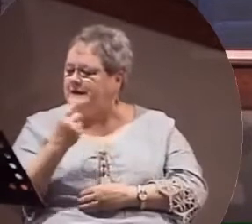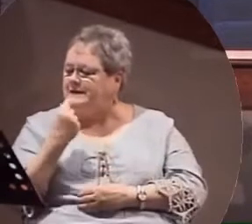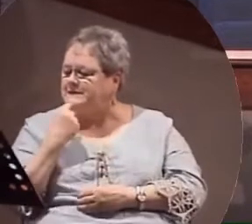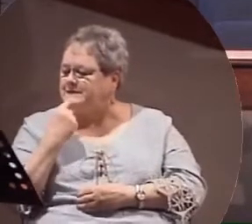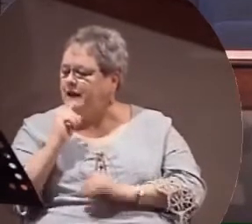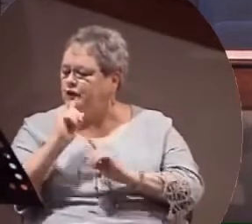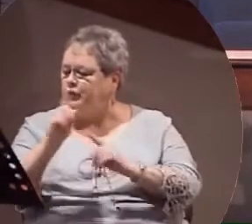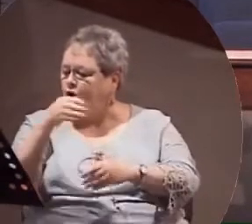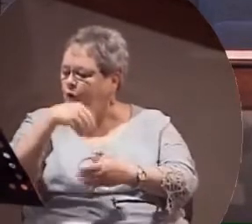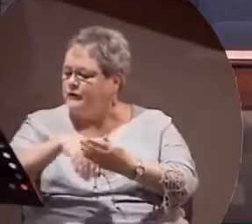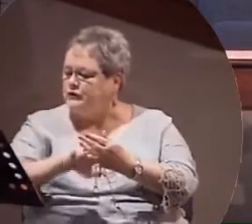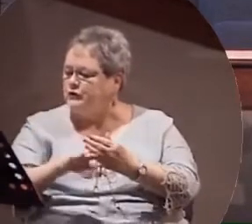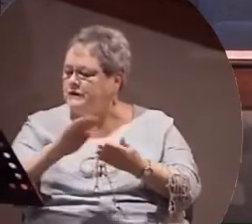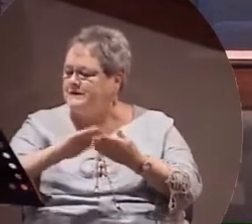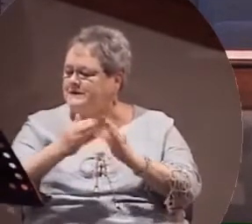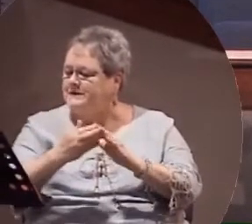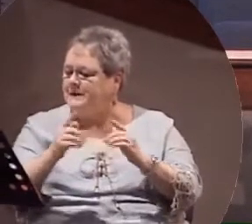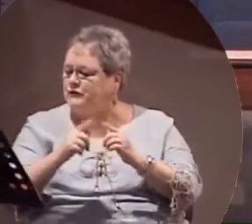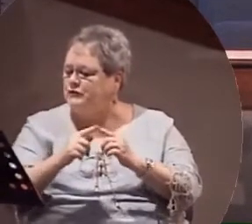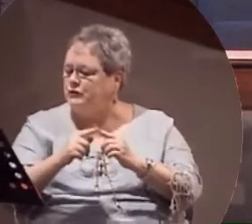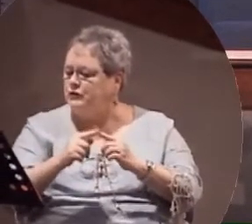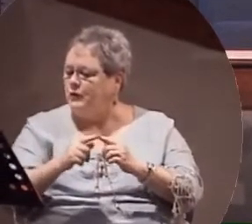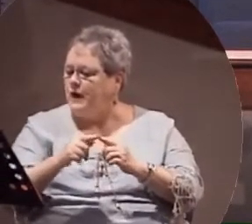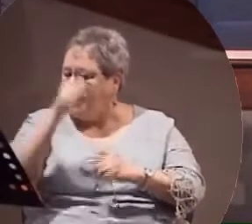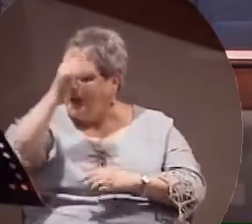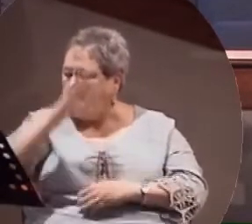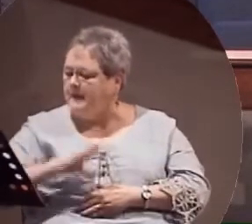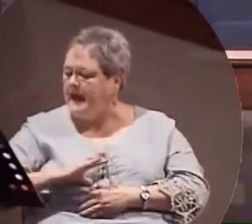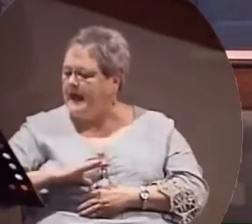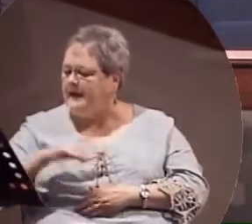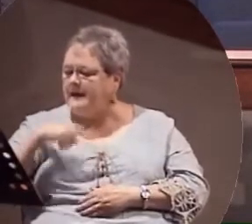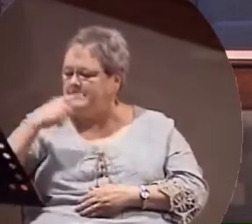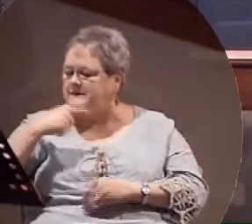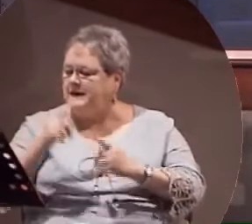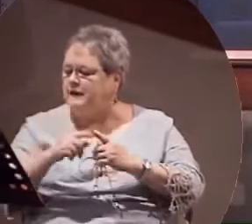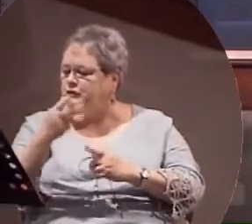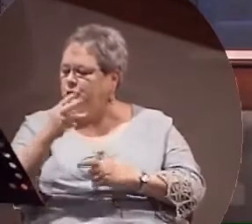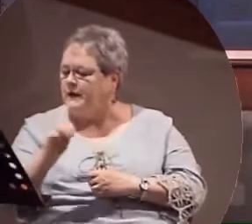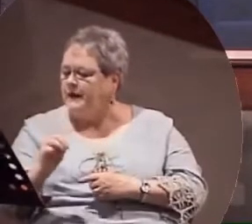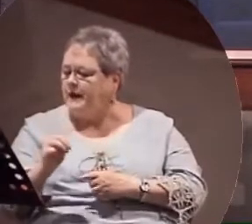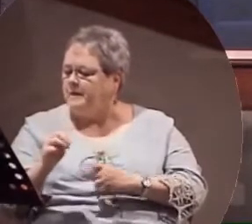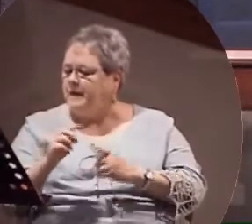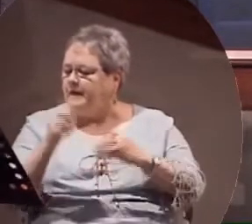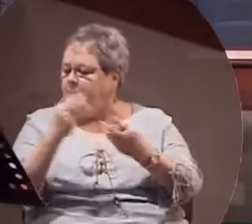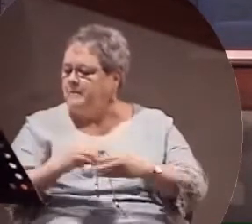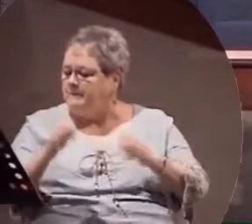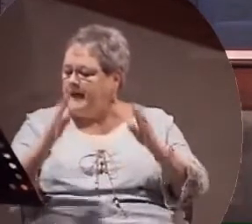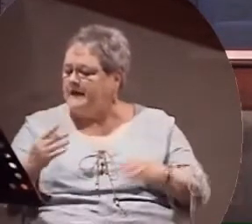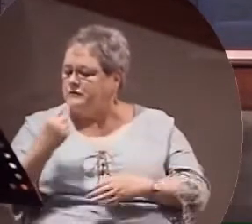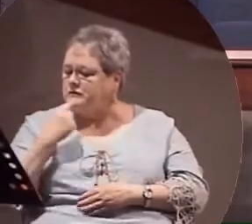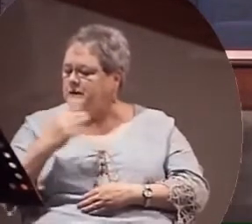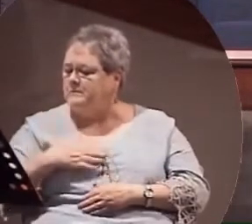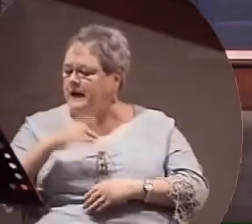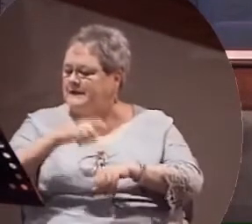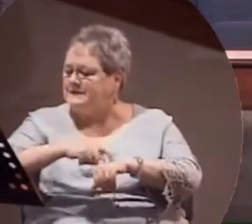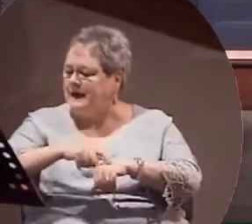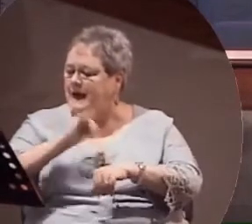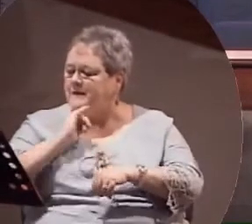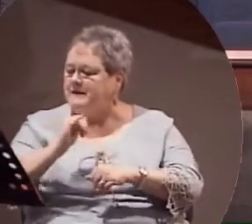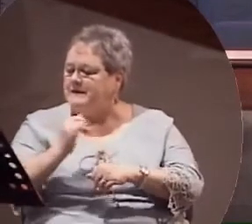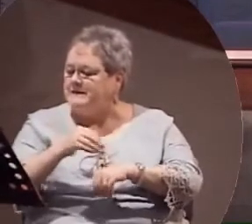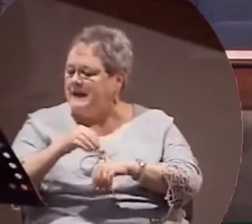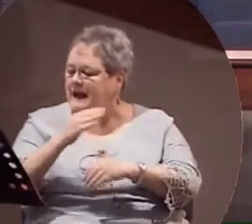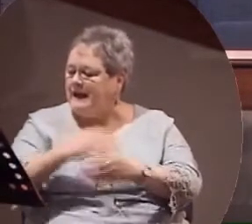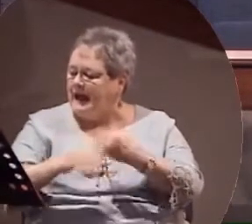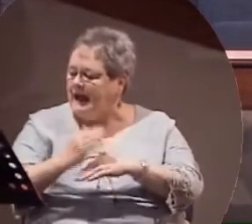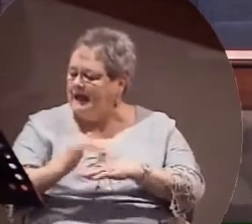Jesus said, Go into the city to such a man, and say unto him, The Master saith, My time is at